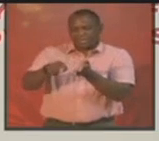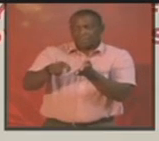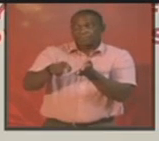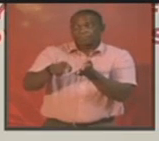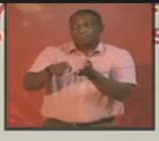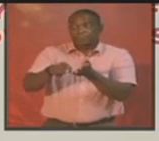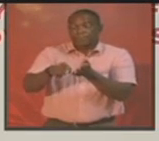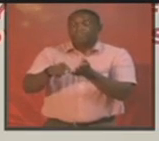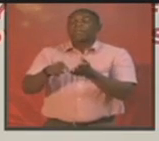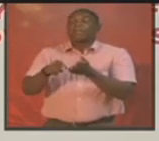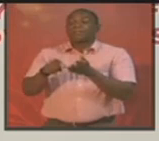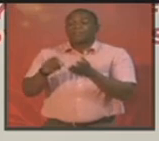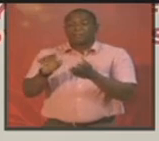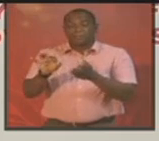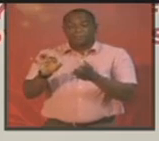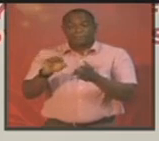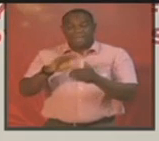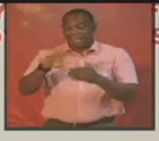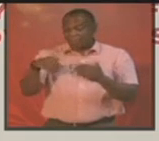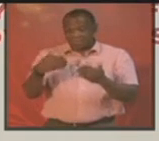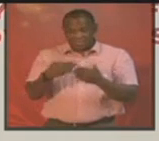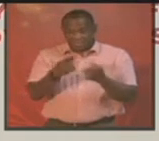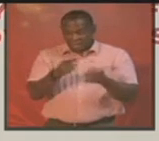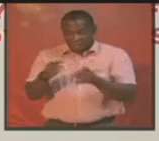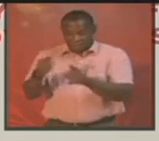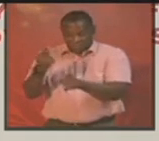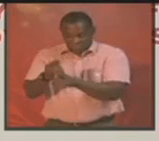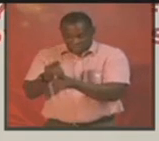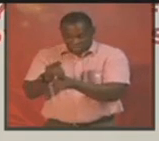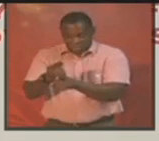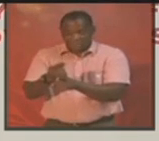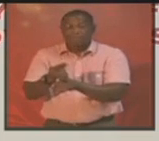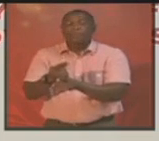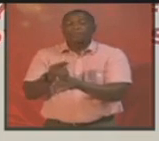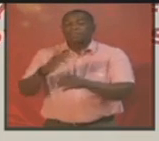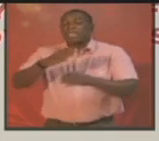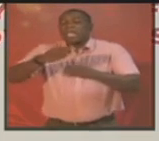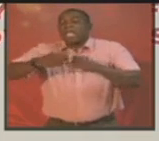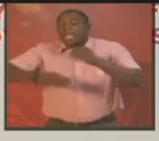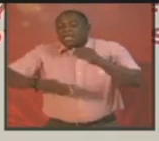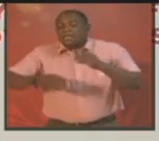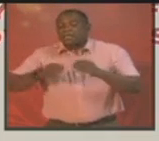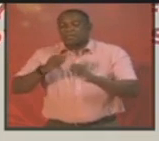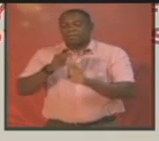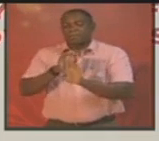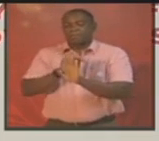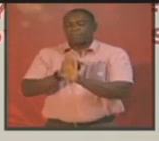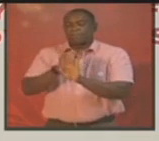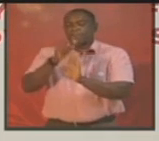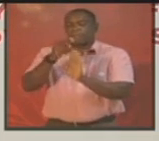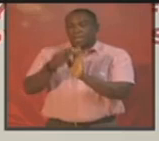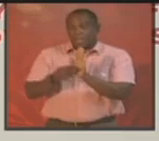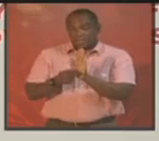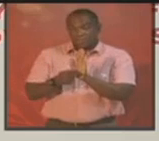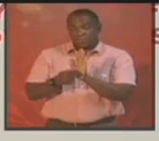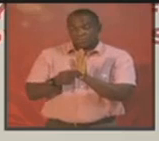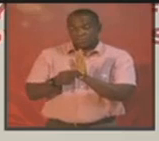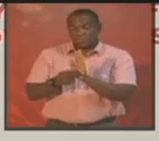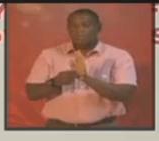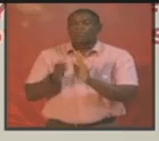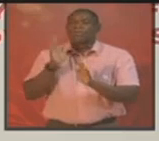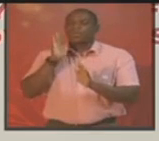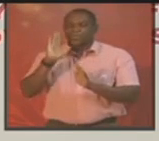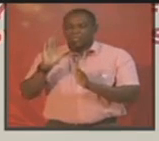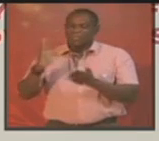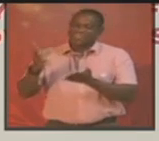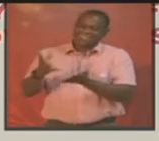tranche should be here by the end of March. So that is the numbers we are playing with, the cost that